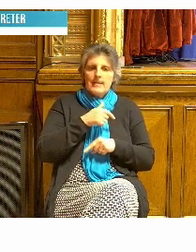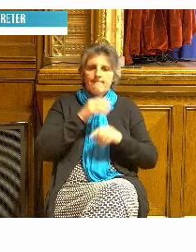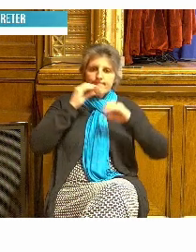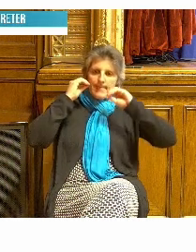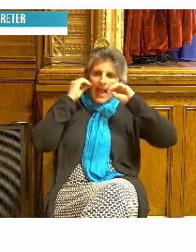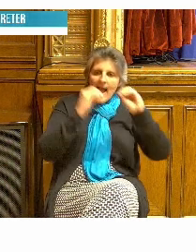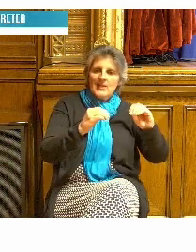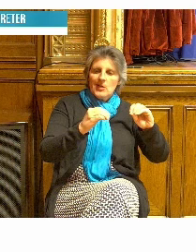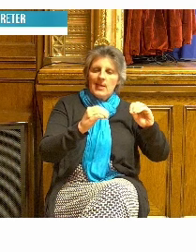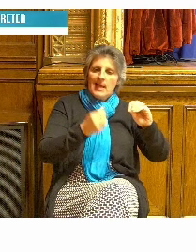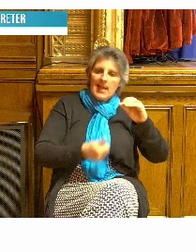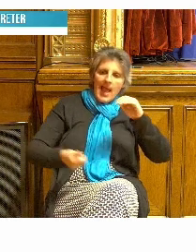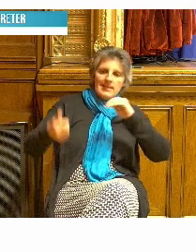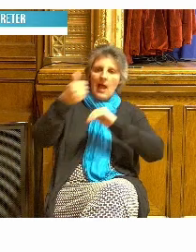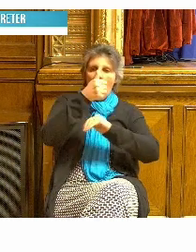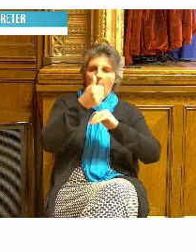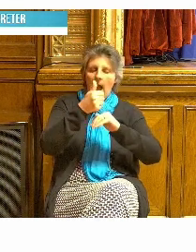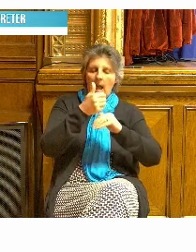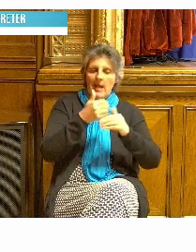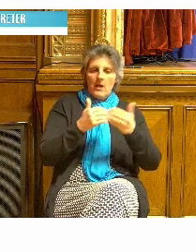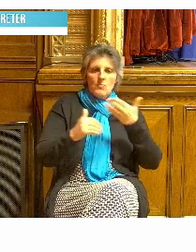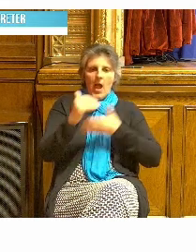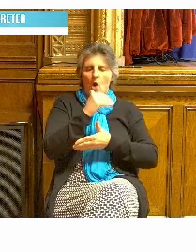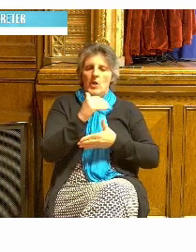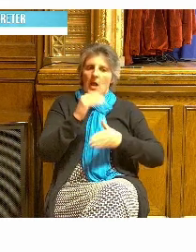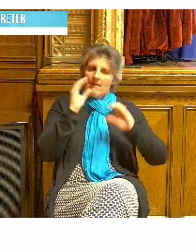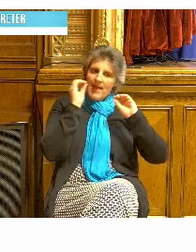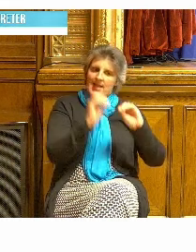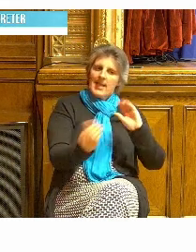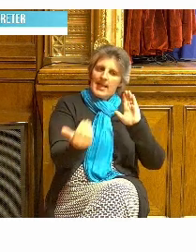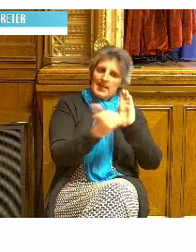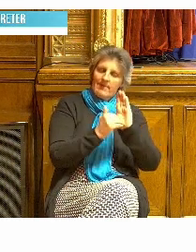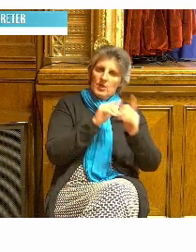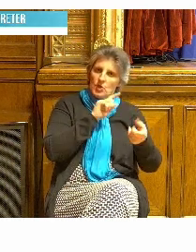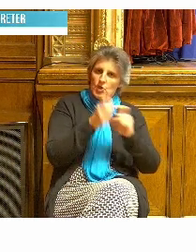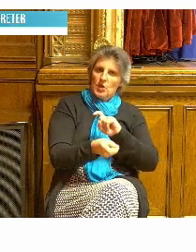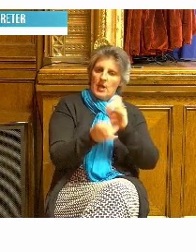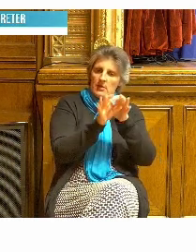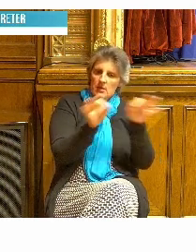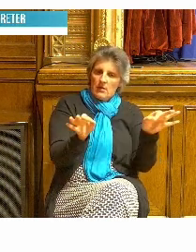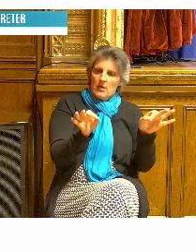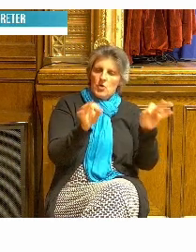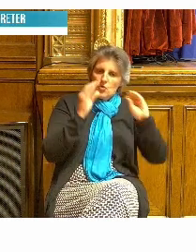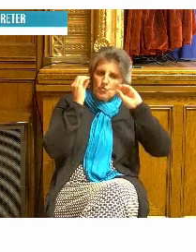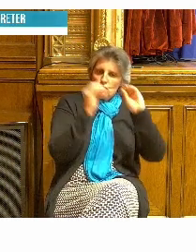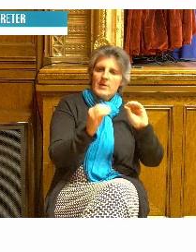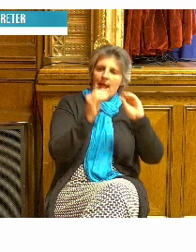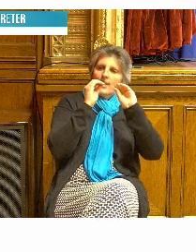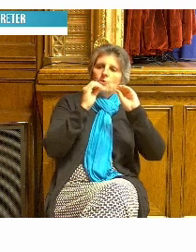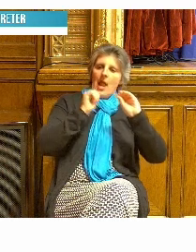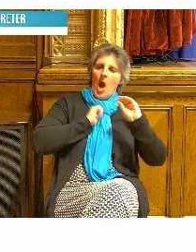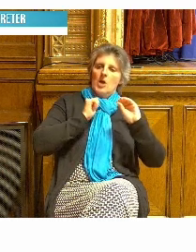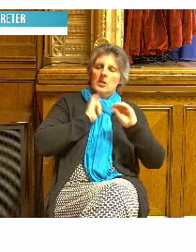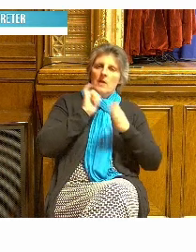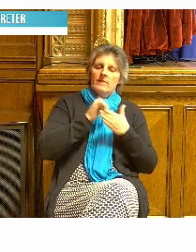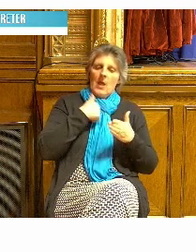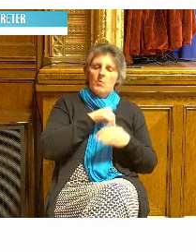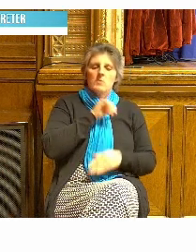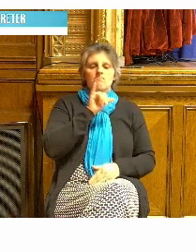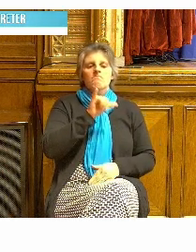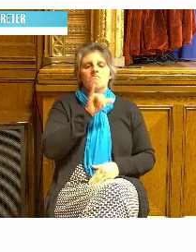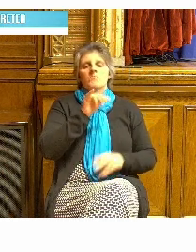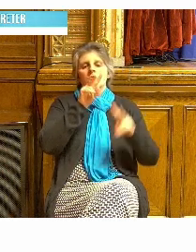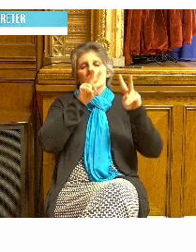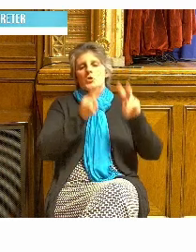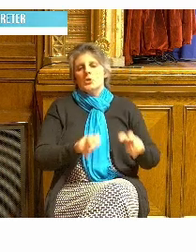education as a high priority of re-education and de-education to re-educate ourselves, that we begin to look at some of